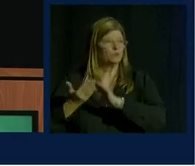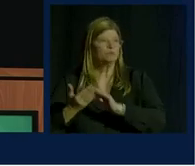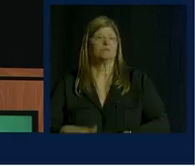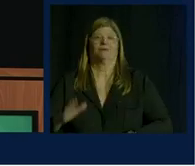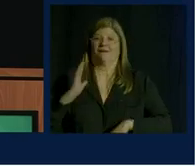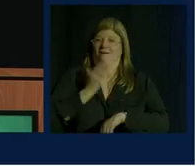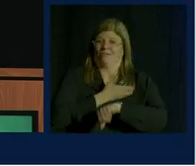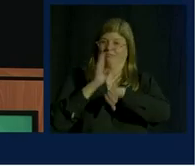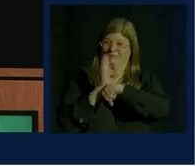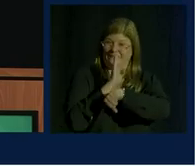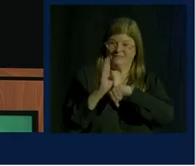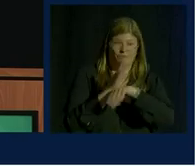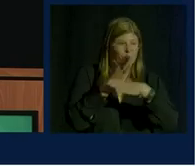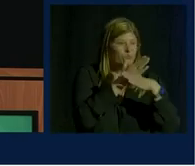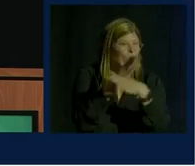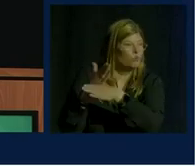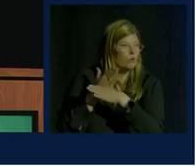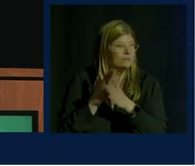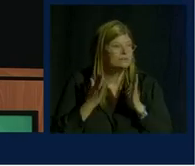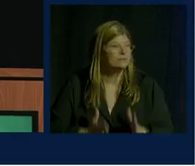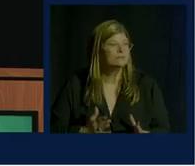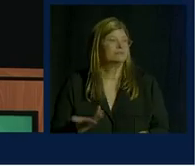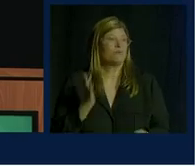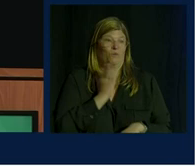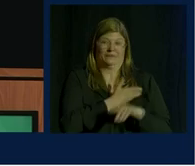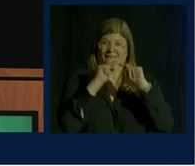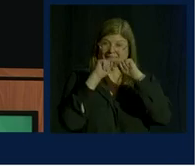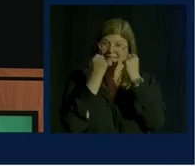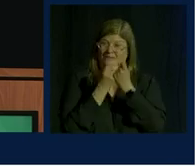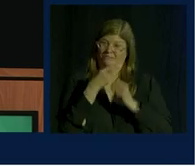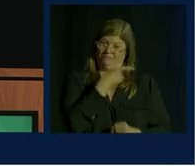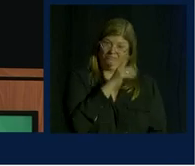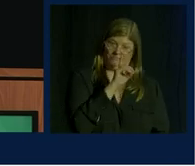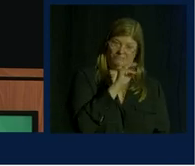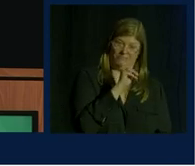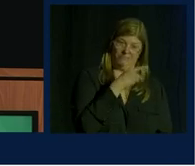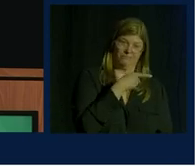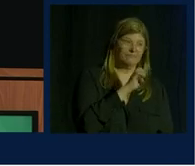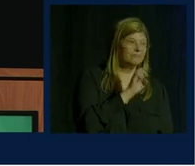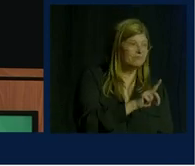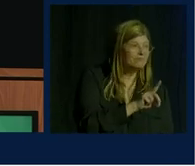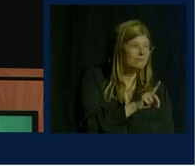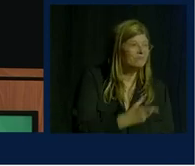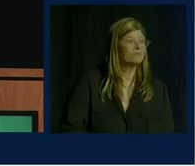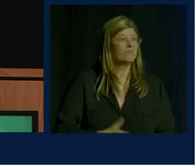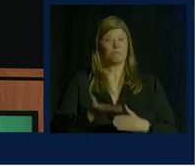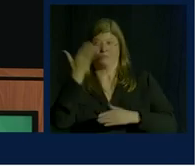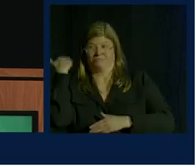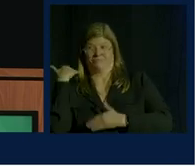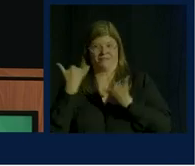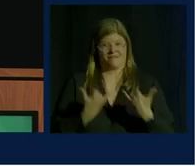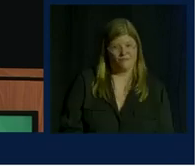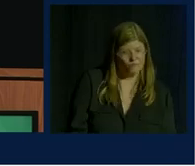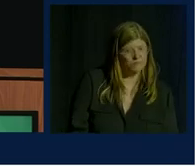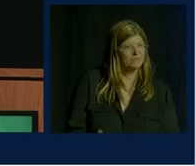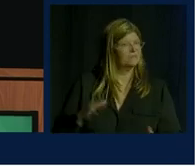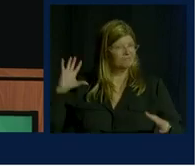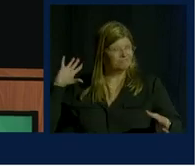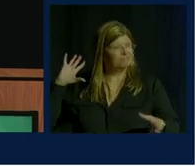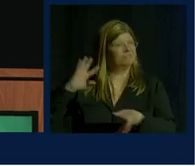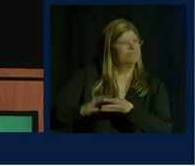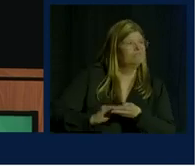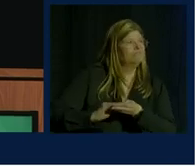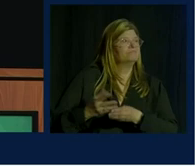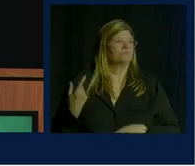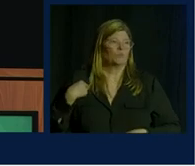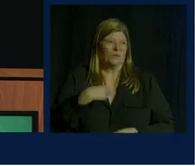moving Skyland forward, especially the Ward 7 community, our business partners, and of course, our